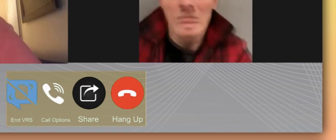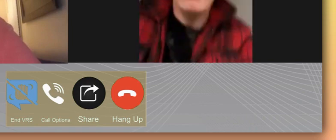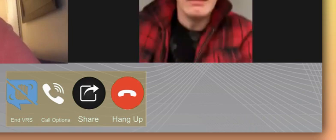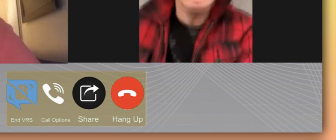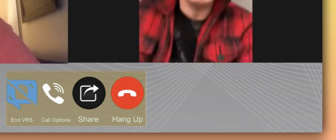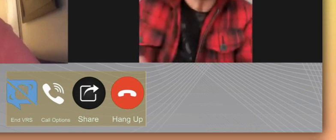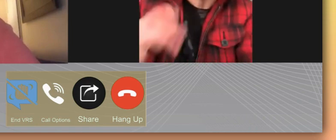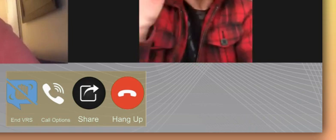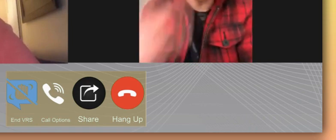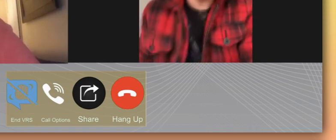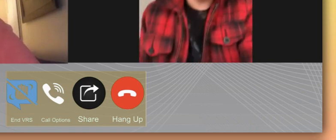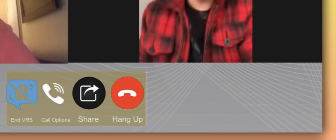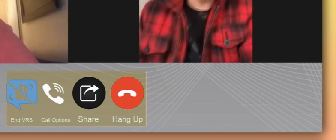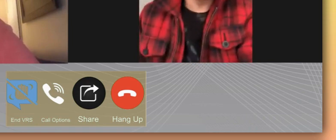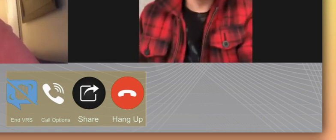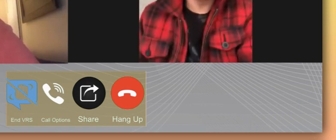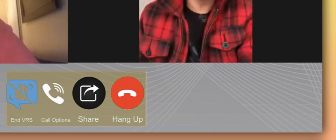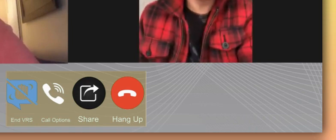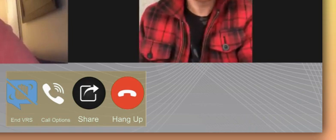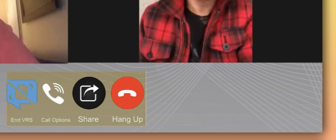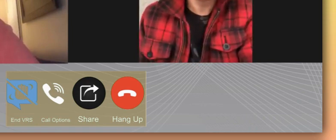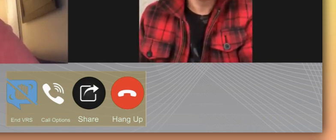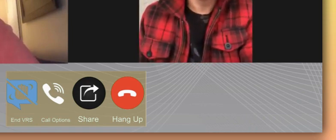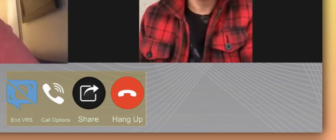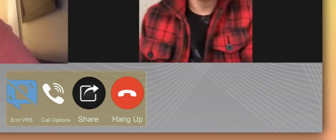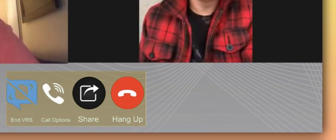Why? Why what?